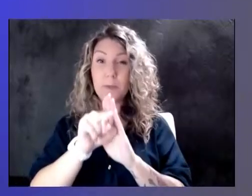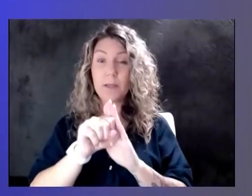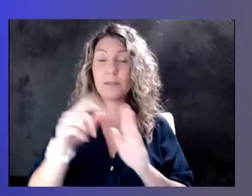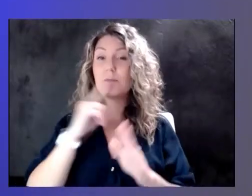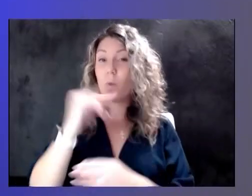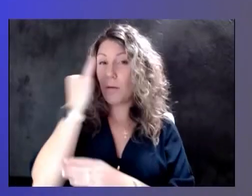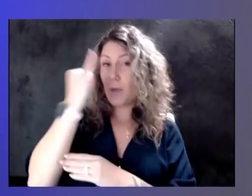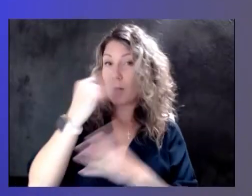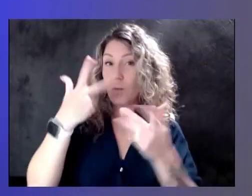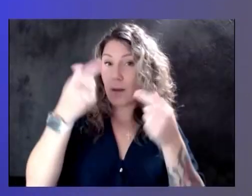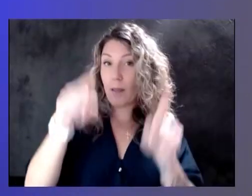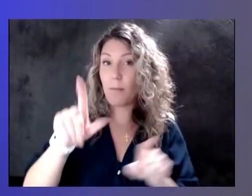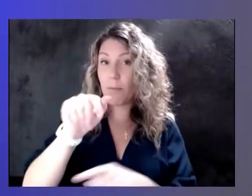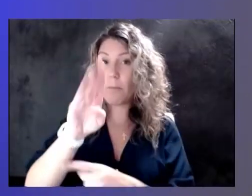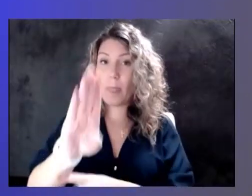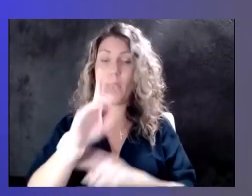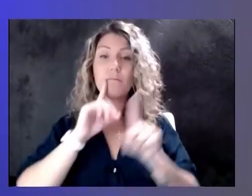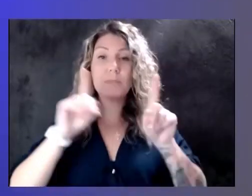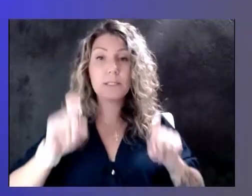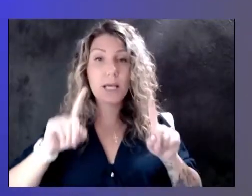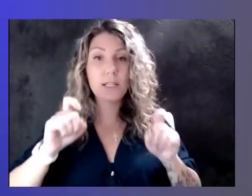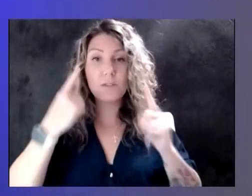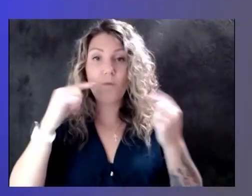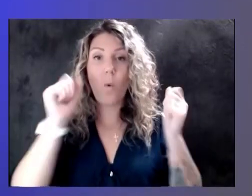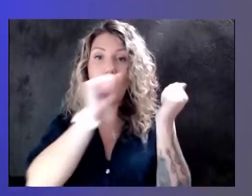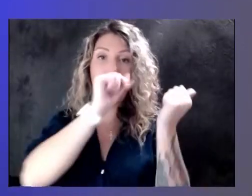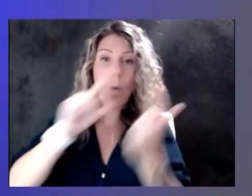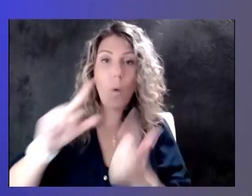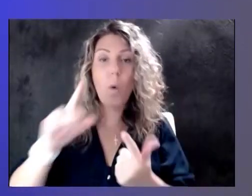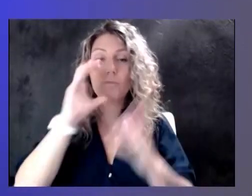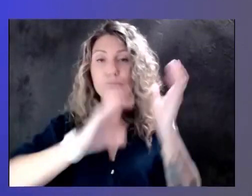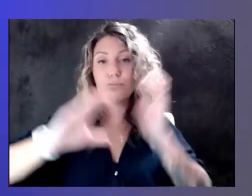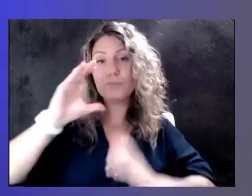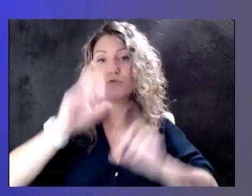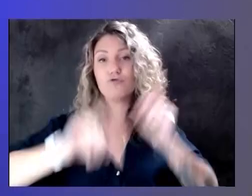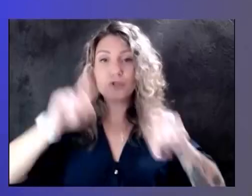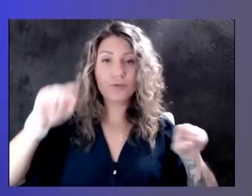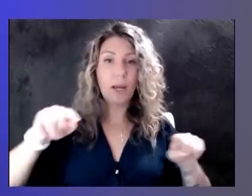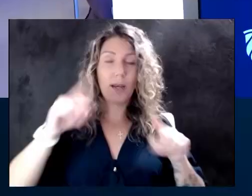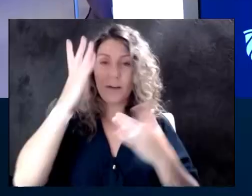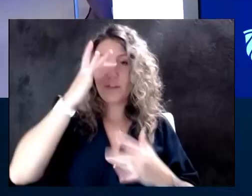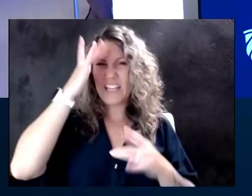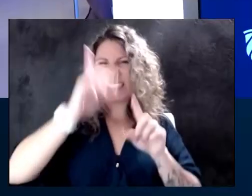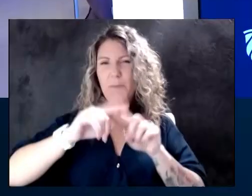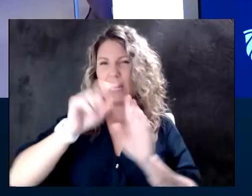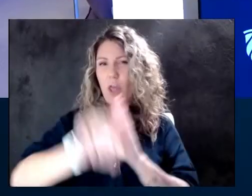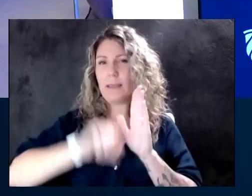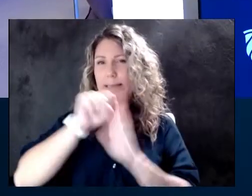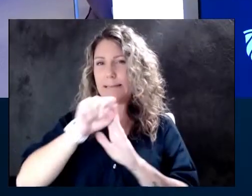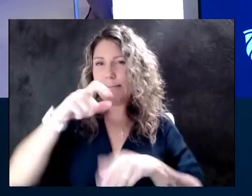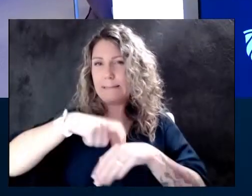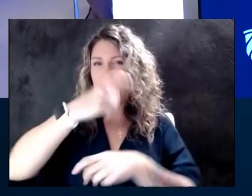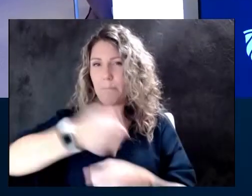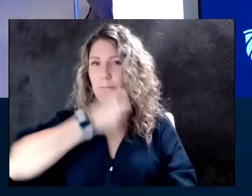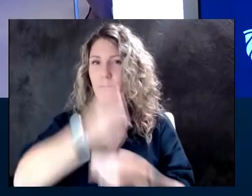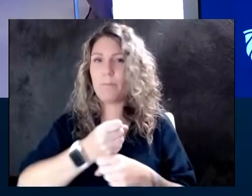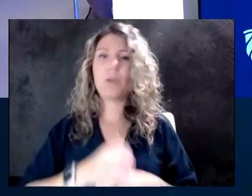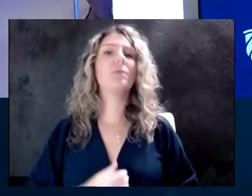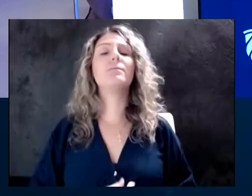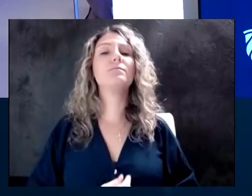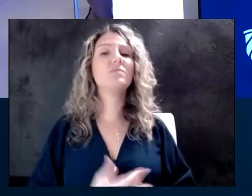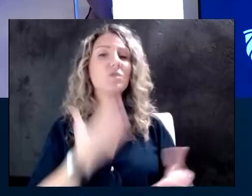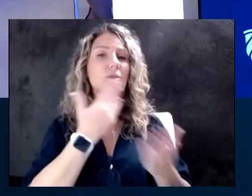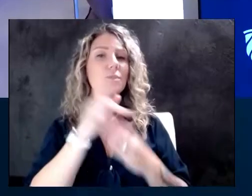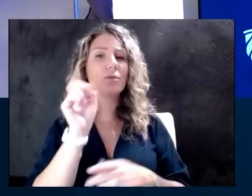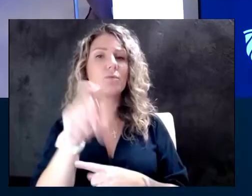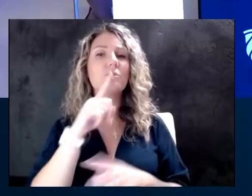that was testing is looking for different viruses depending on what season we're in. Okay, so here's a good question. Let me just find it